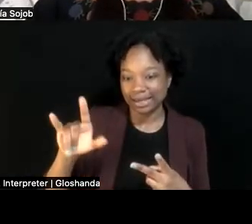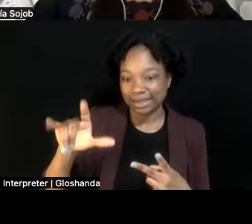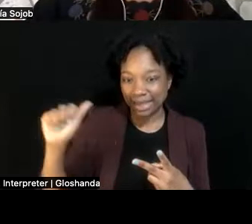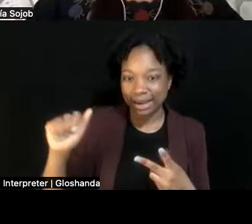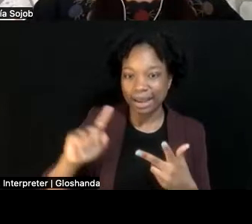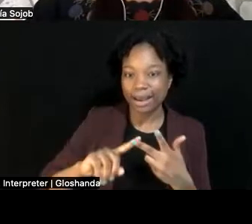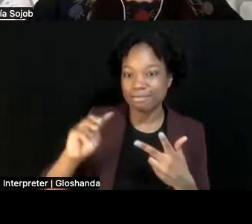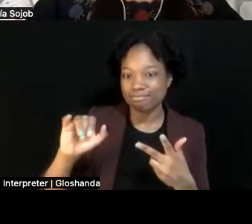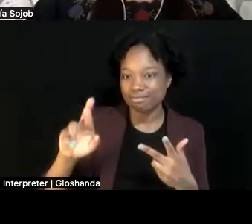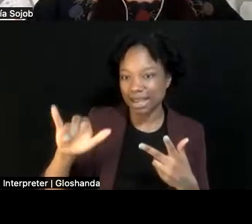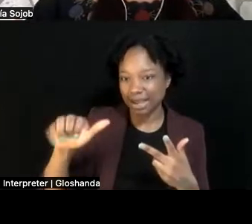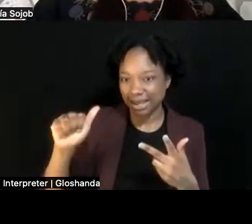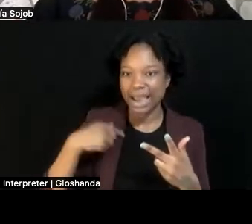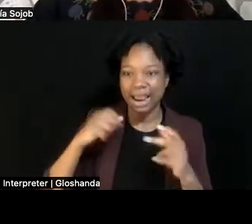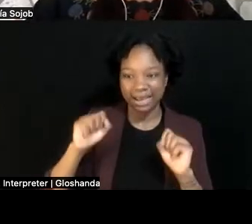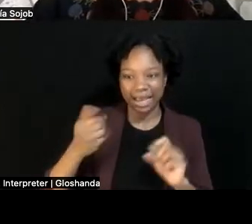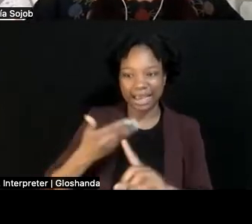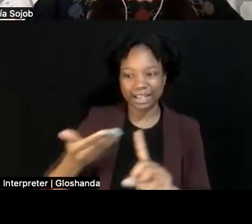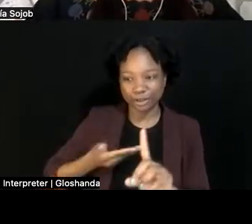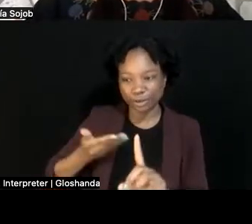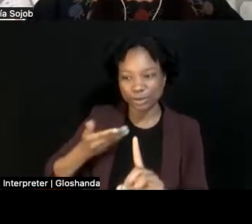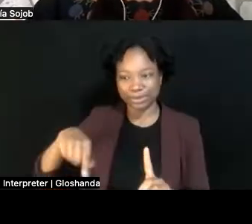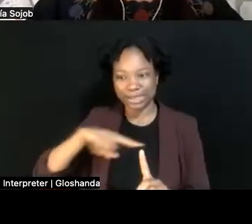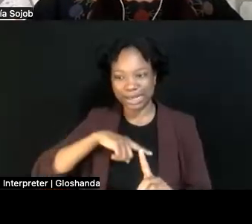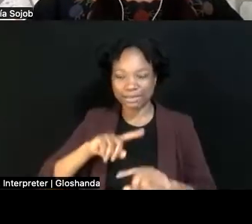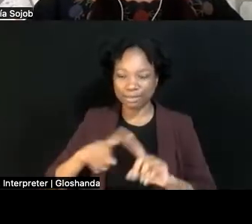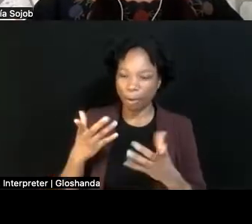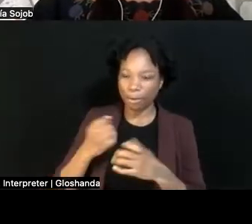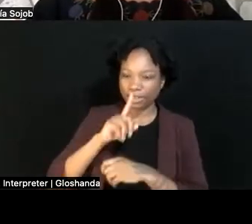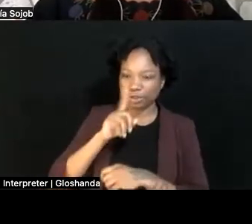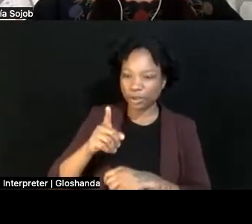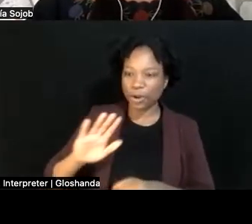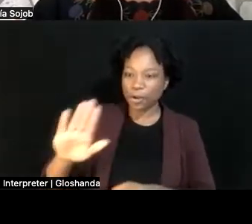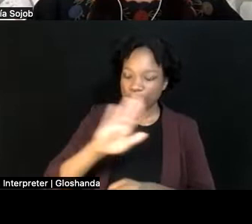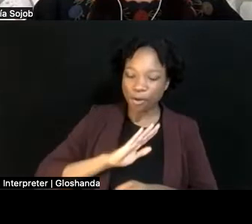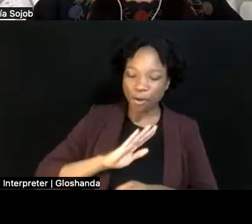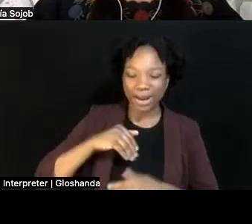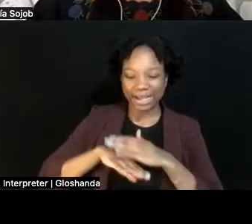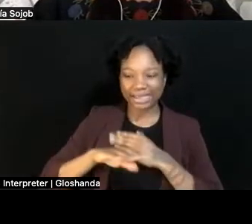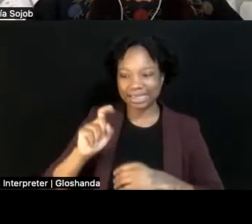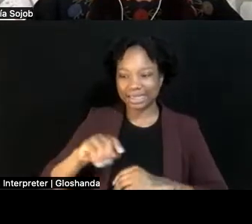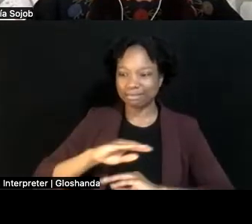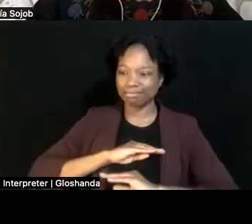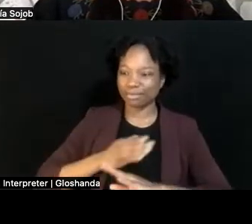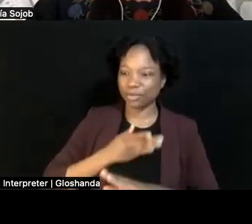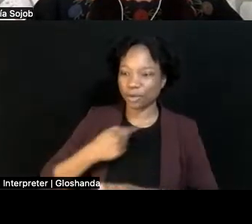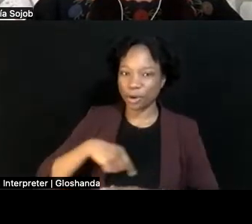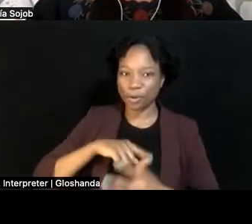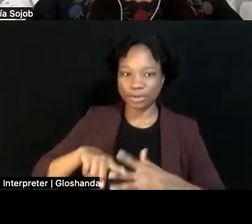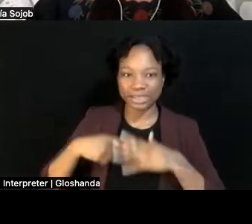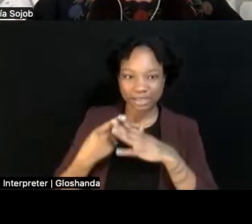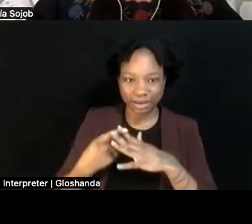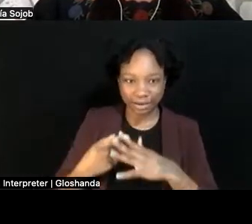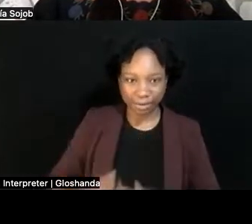things. Muchas gracias, Ida, Abby, Laura, Shanda, Kenten, Mari, que nos está ayudando con los subtítulos